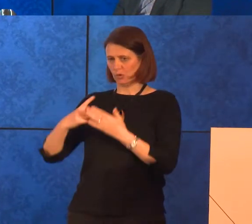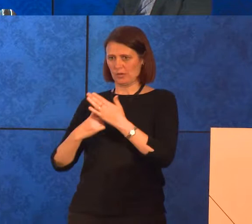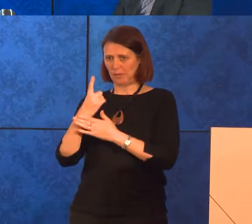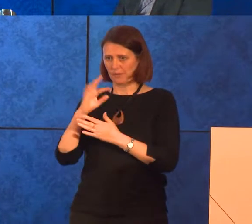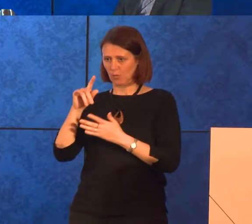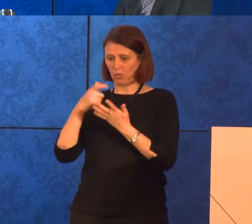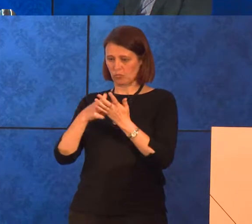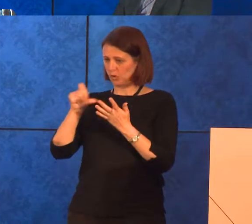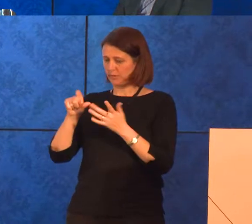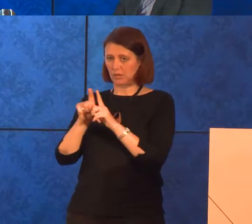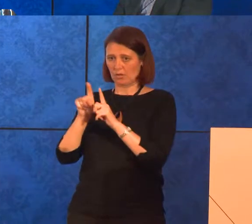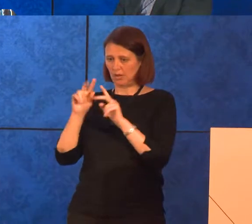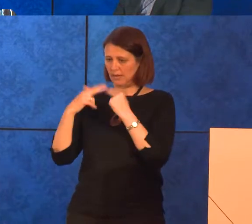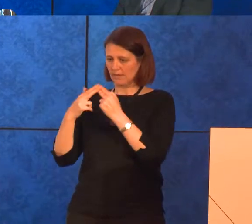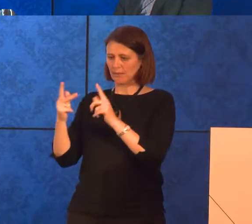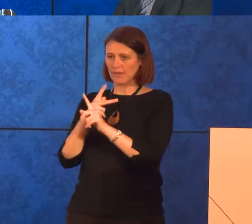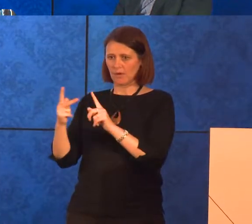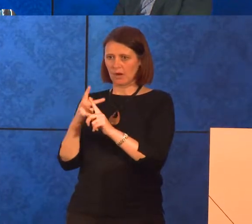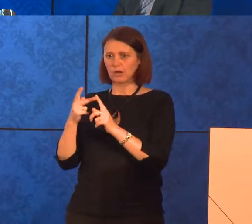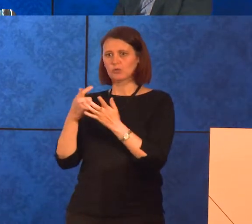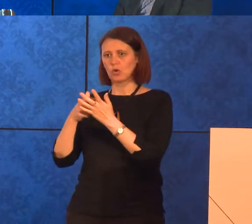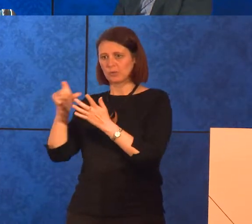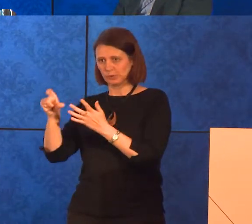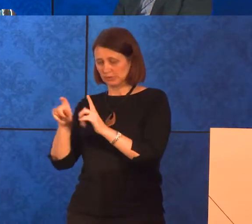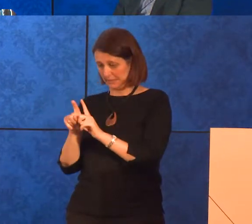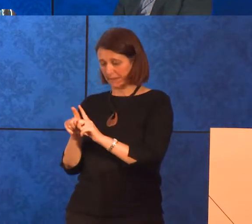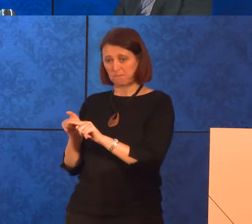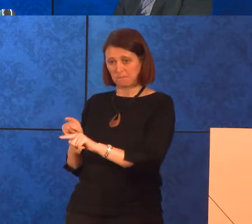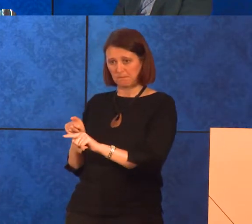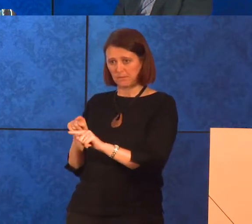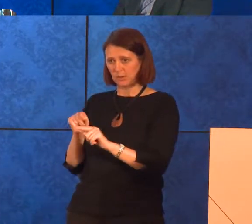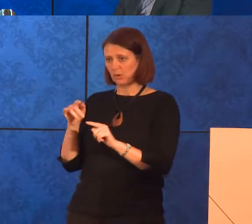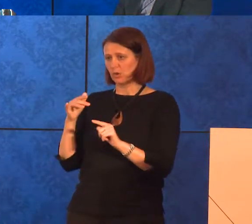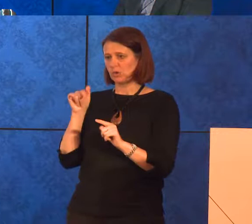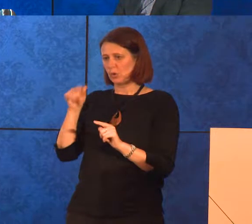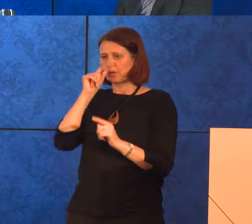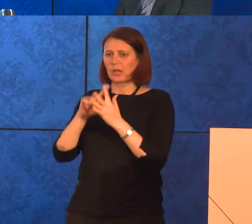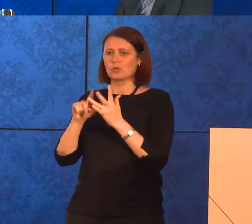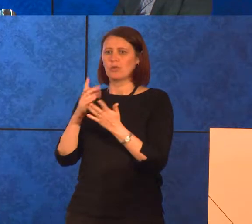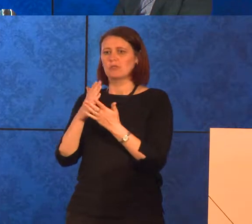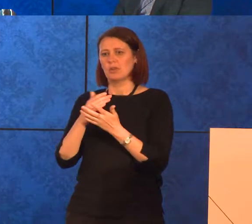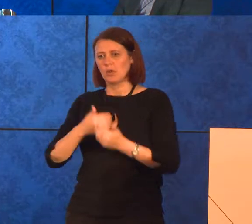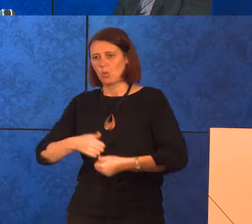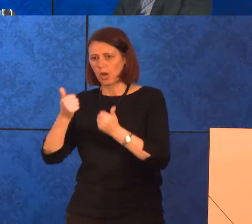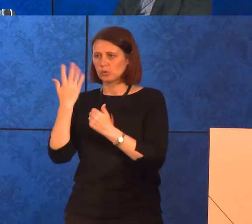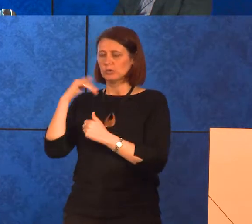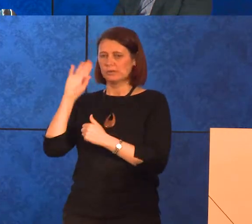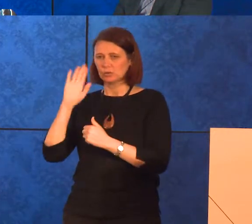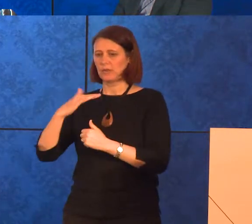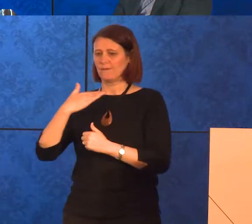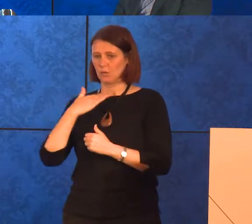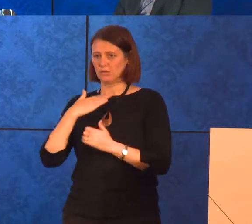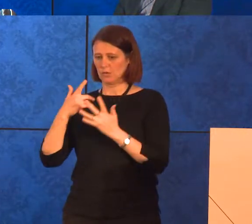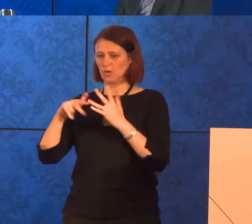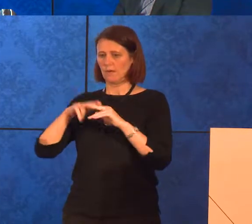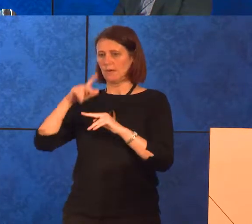Royal Commission, like the Family Violence Royal Commission, to do that really well, to centre the voices of people who